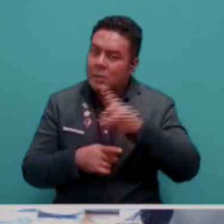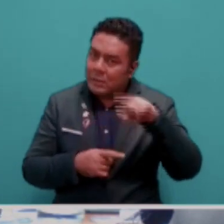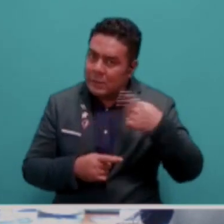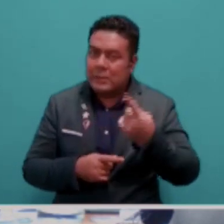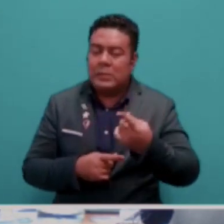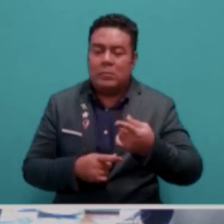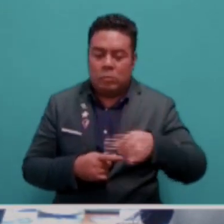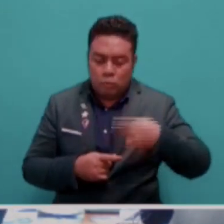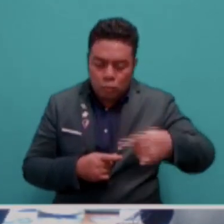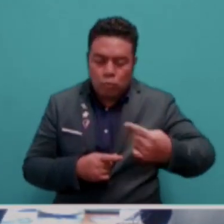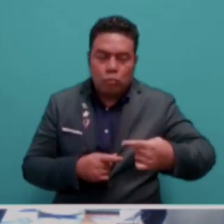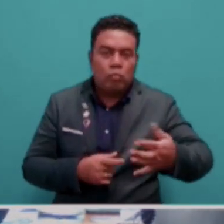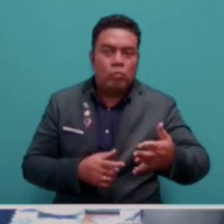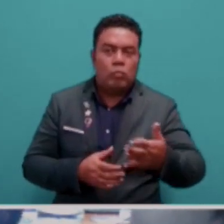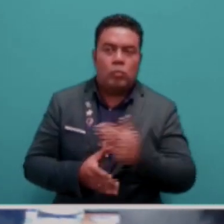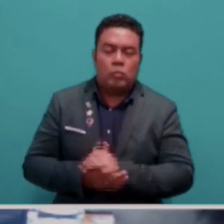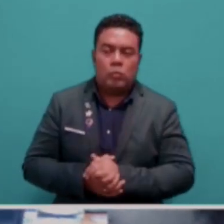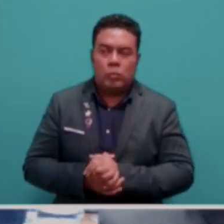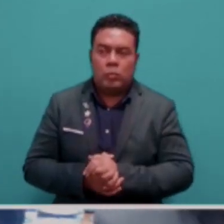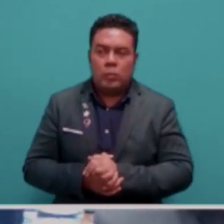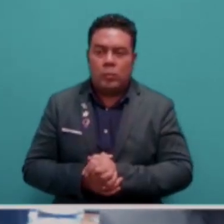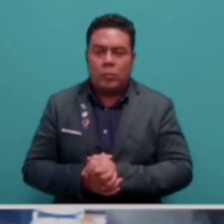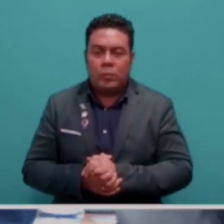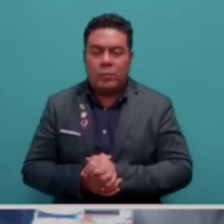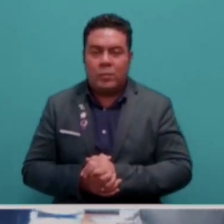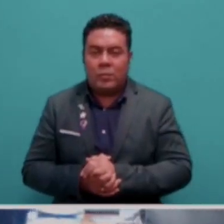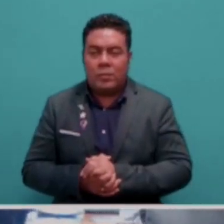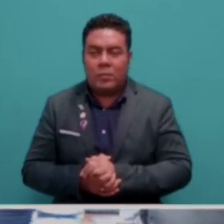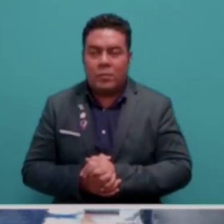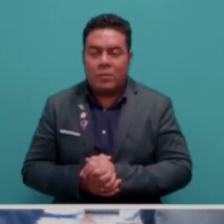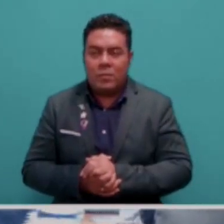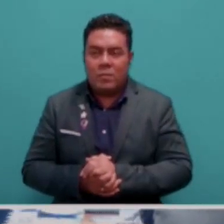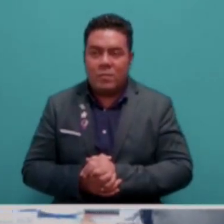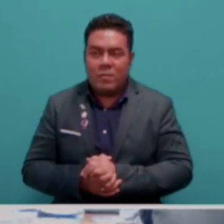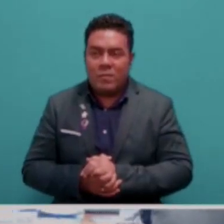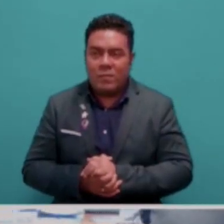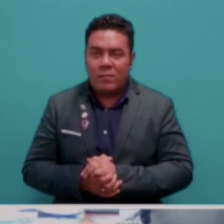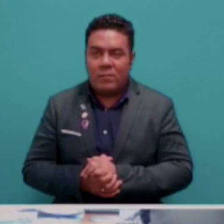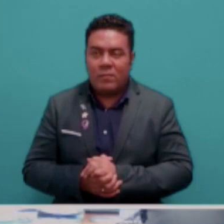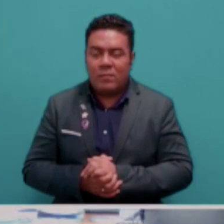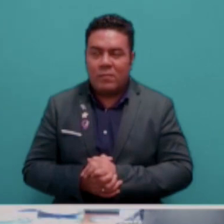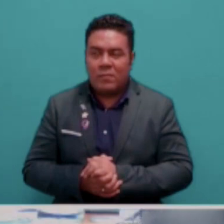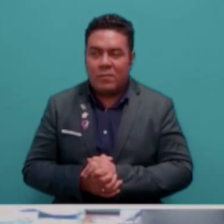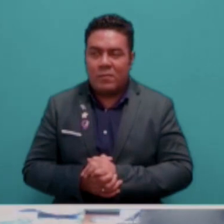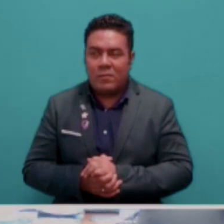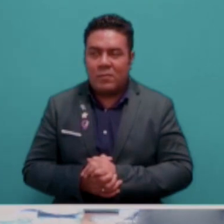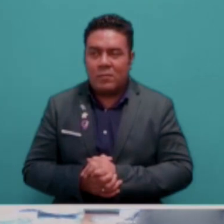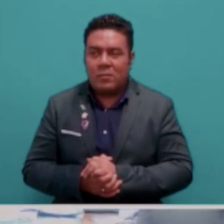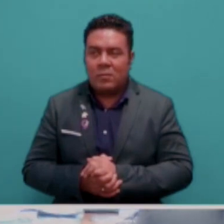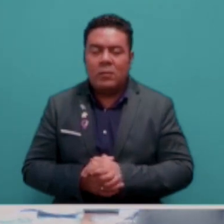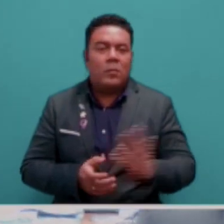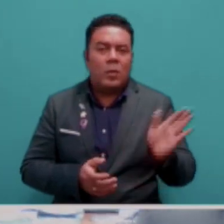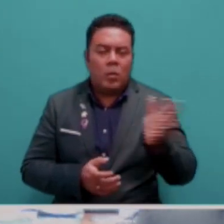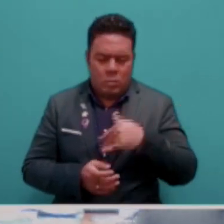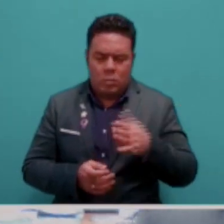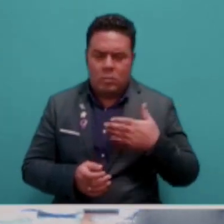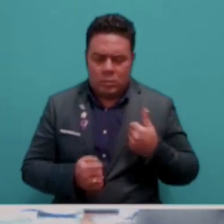in the committee by the Honourable Whip and the Honourable Moses Mbulitabu, and we are well